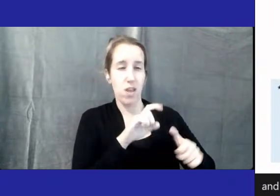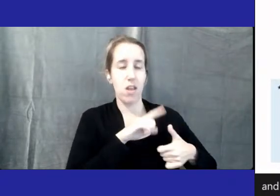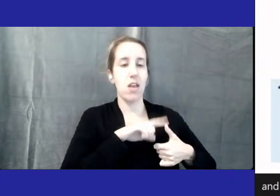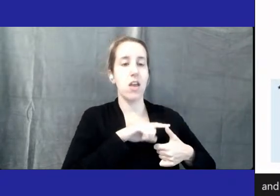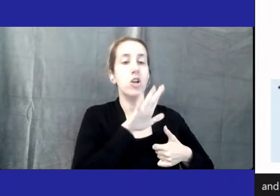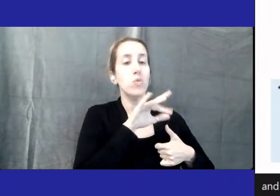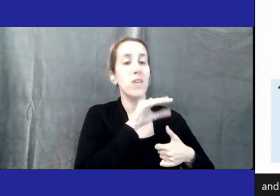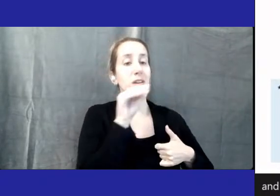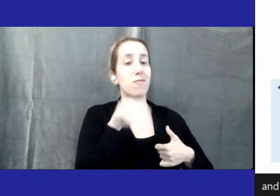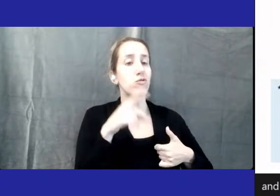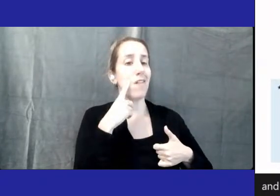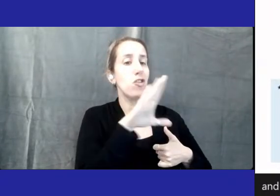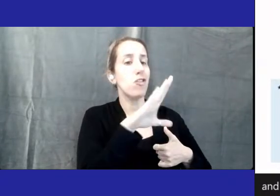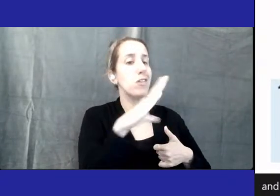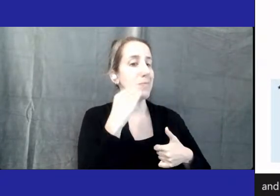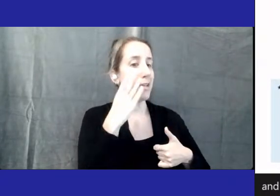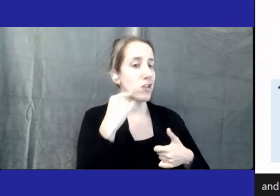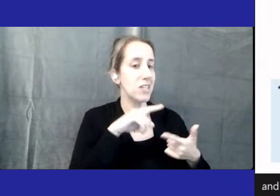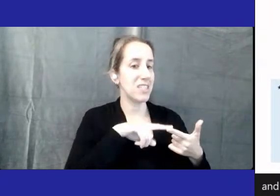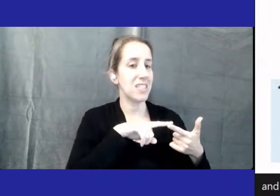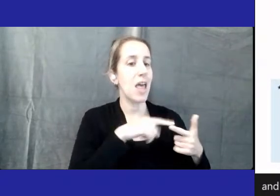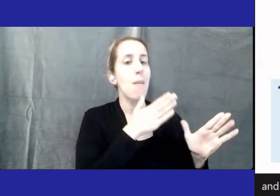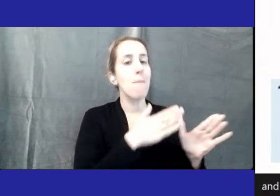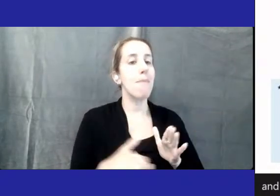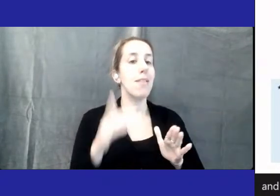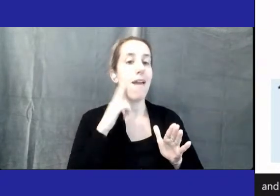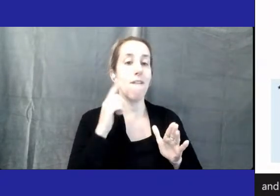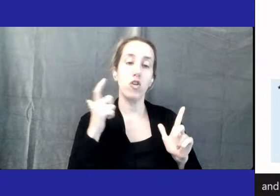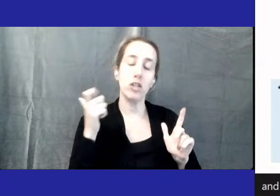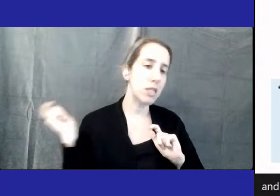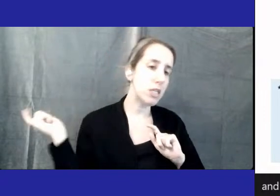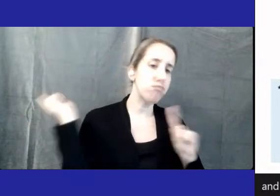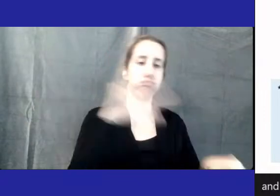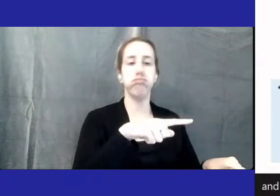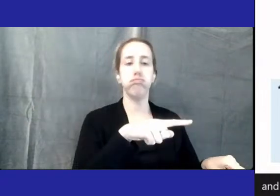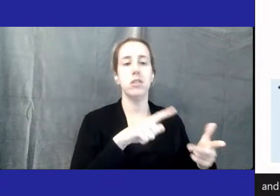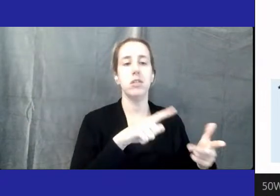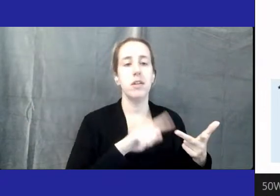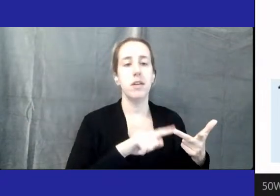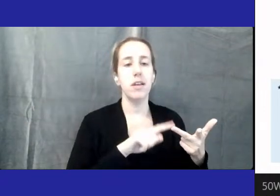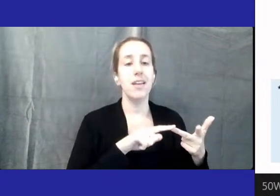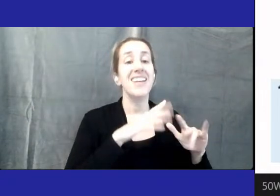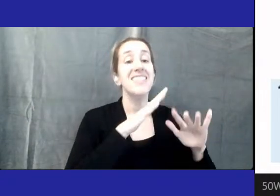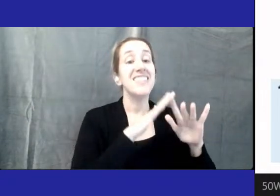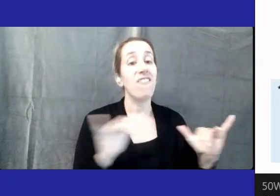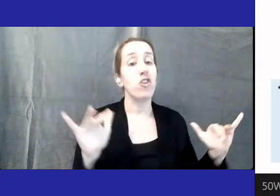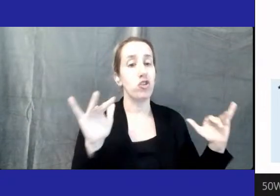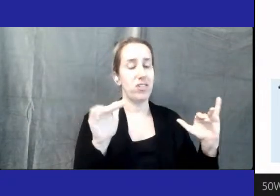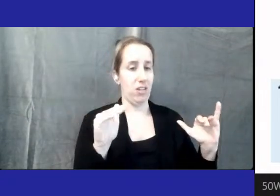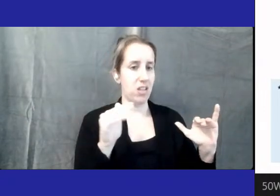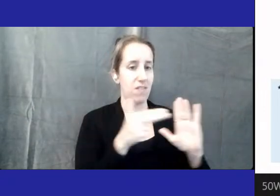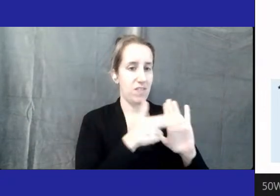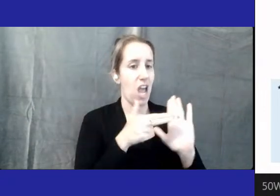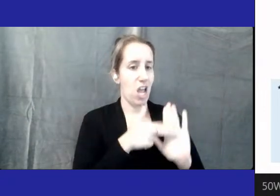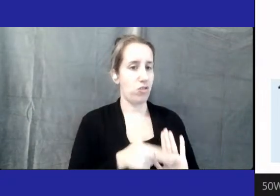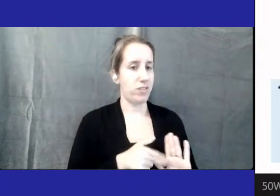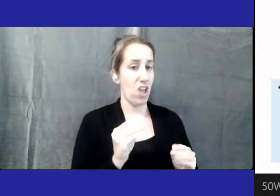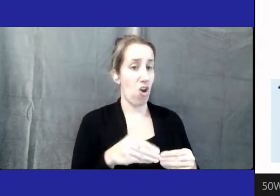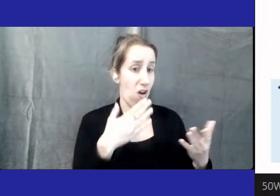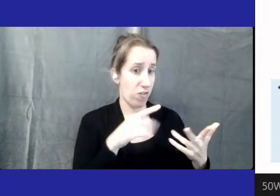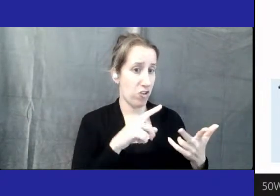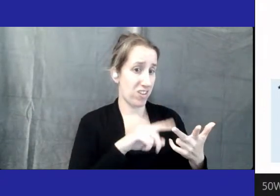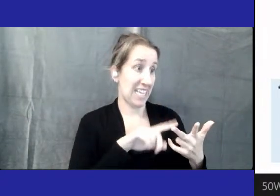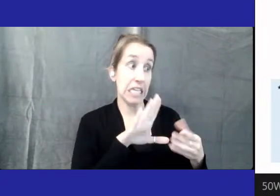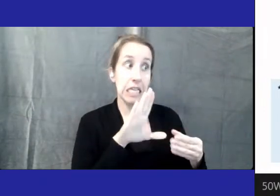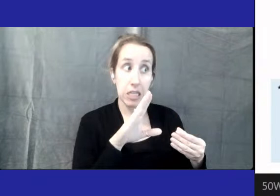for timely deployment, 20% for the diversities of titles offered. So are they able to provide us with all the staff that we may